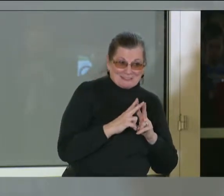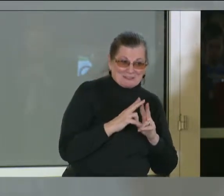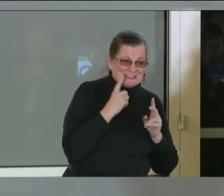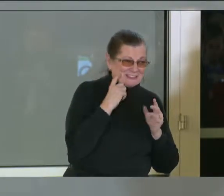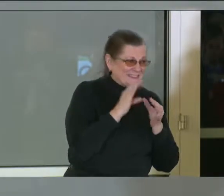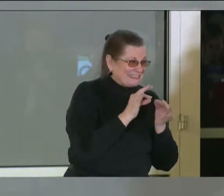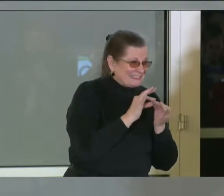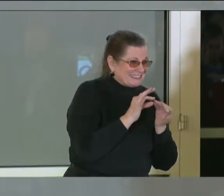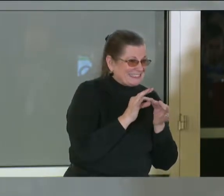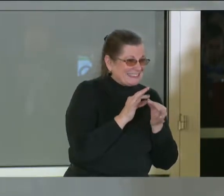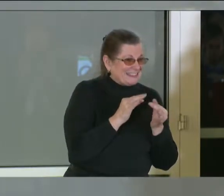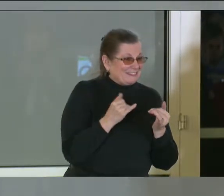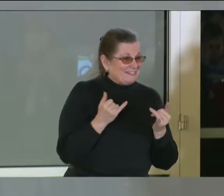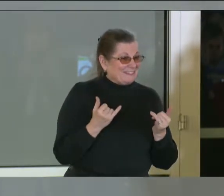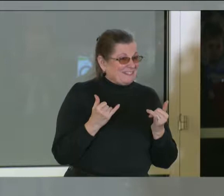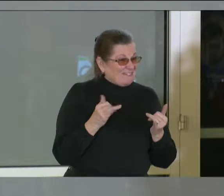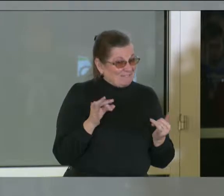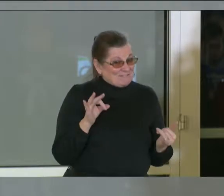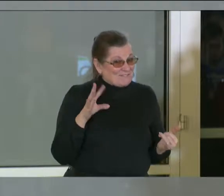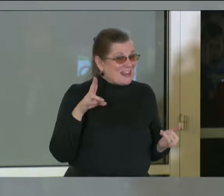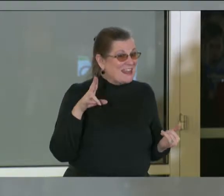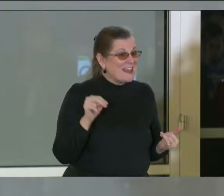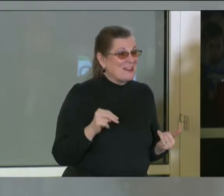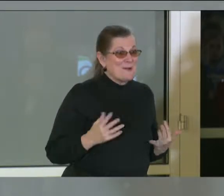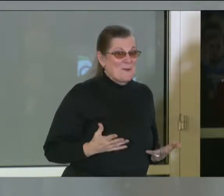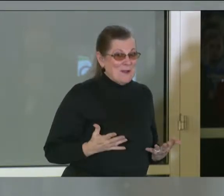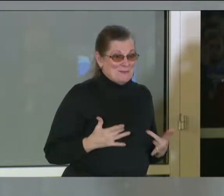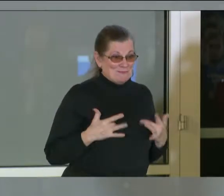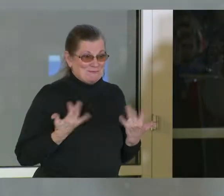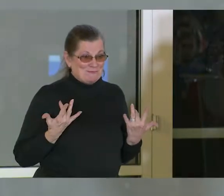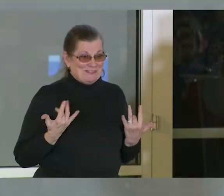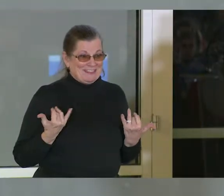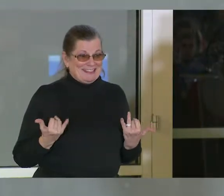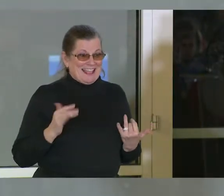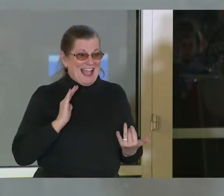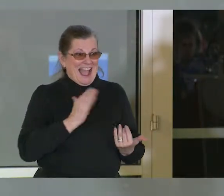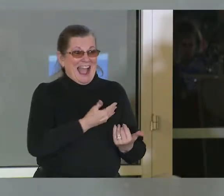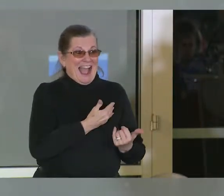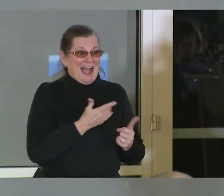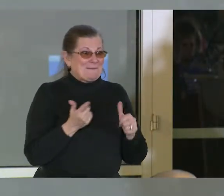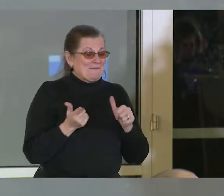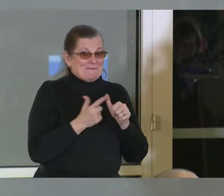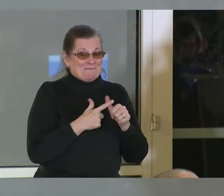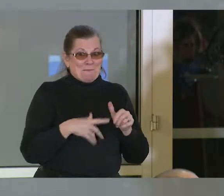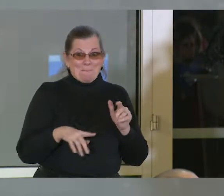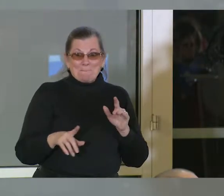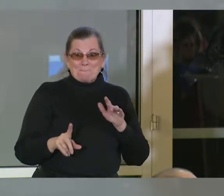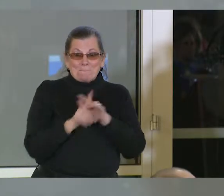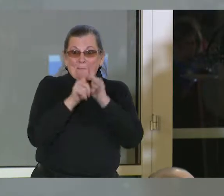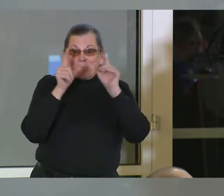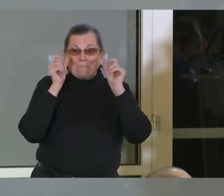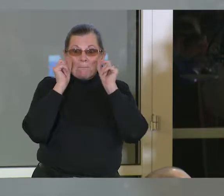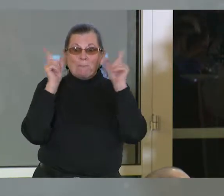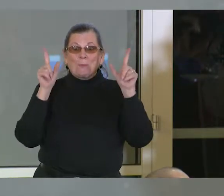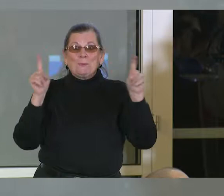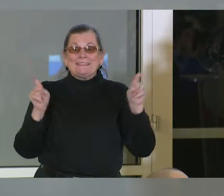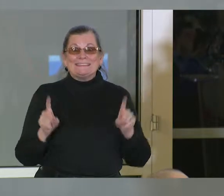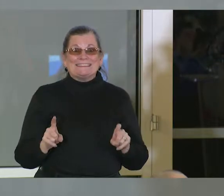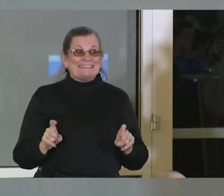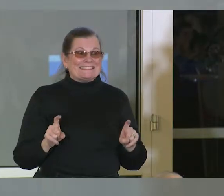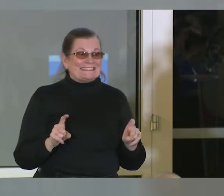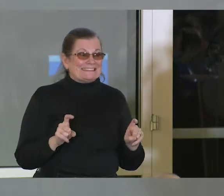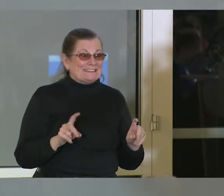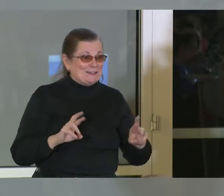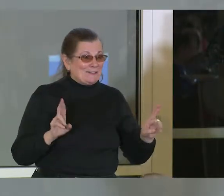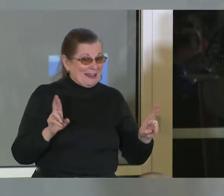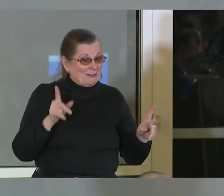get to some fun, which is we're going to start our first pop quiz. So I told y'all, I hope that you're paying attention, because we have